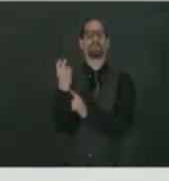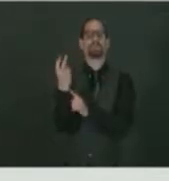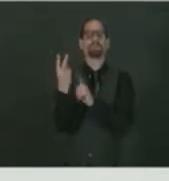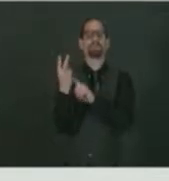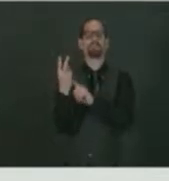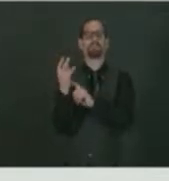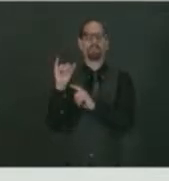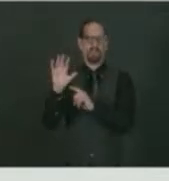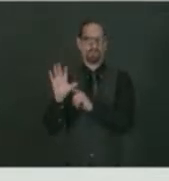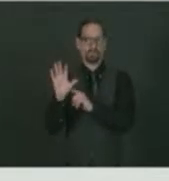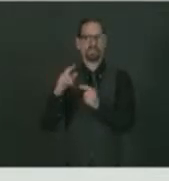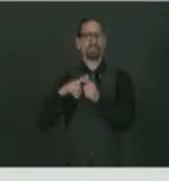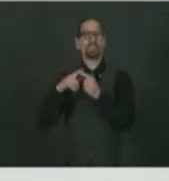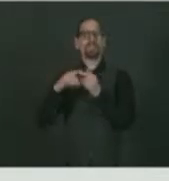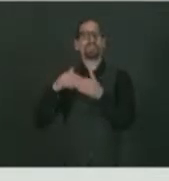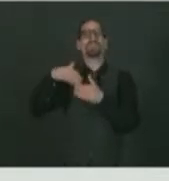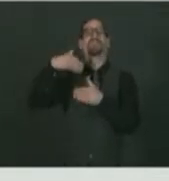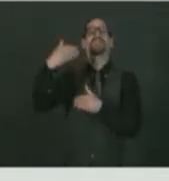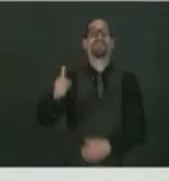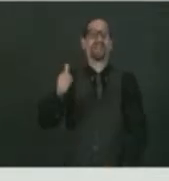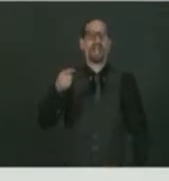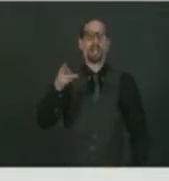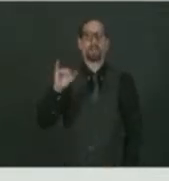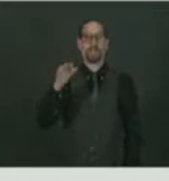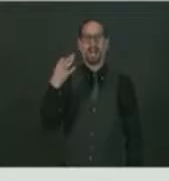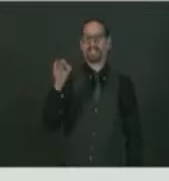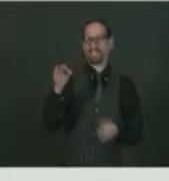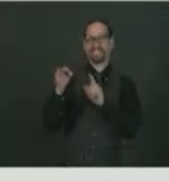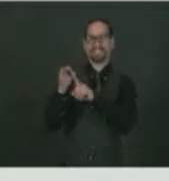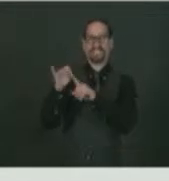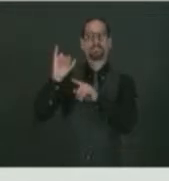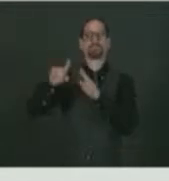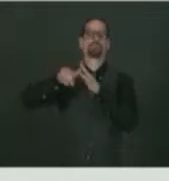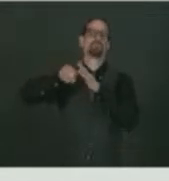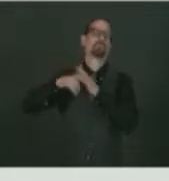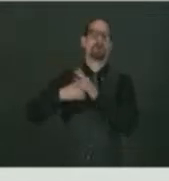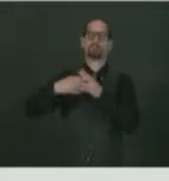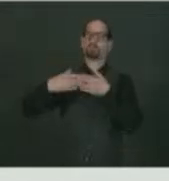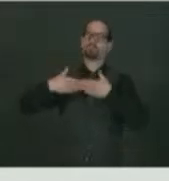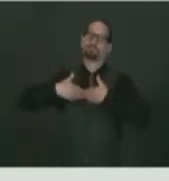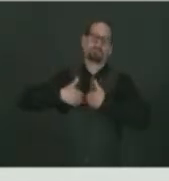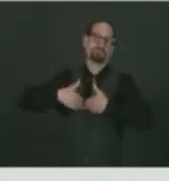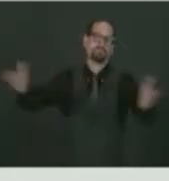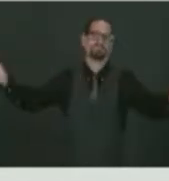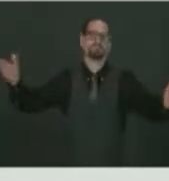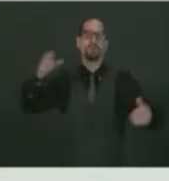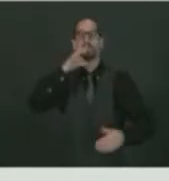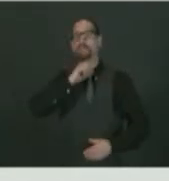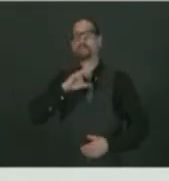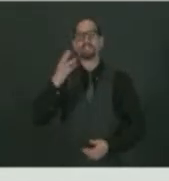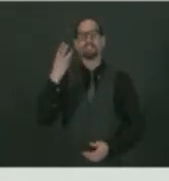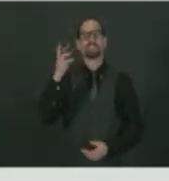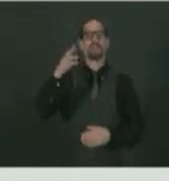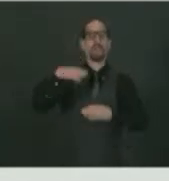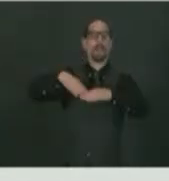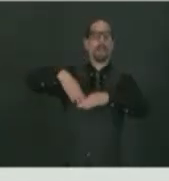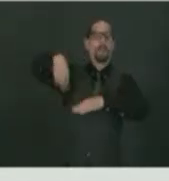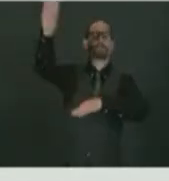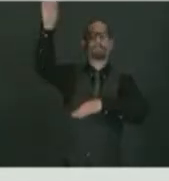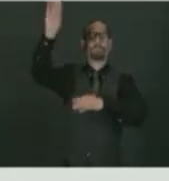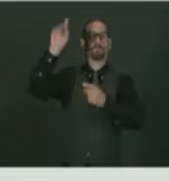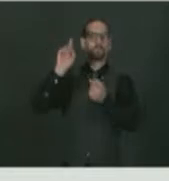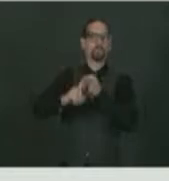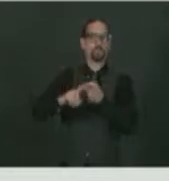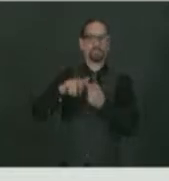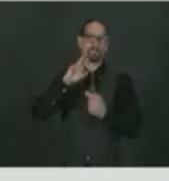And then by April 19th, we expect to open eligibility to people who are 16 to 39 years of